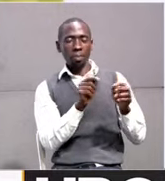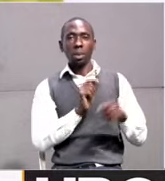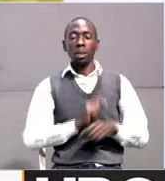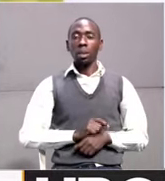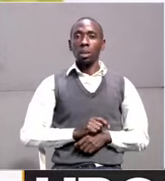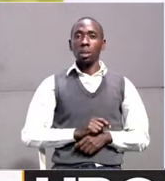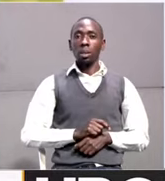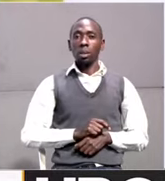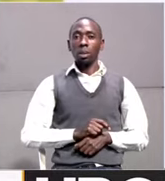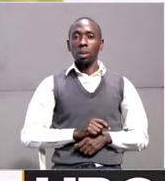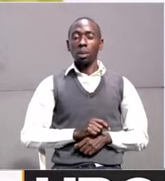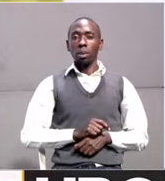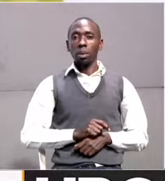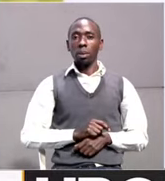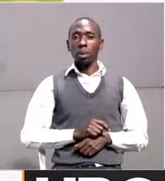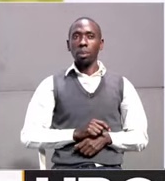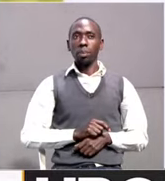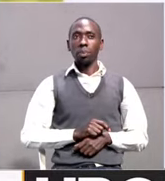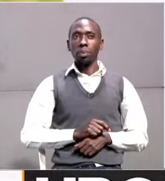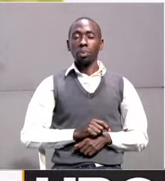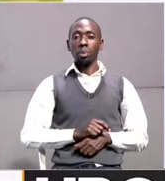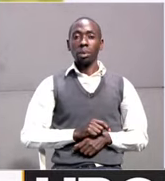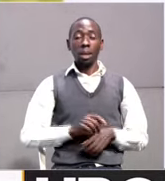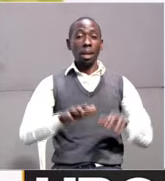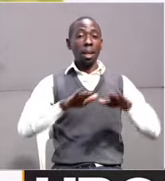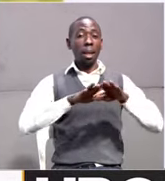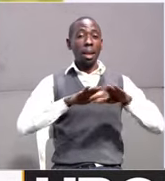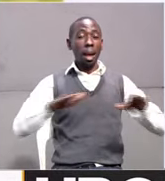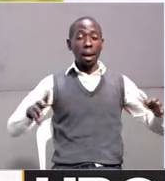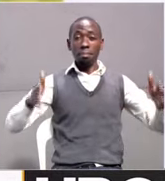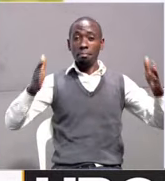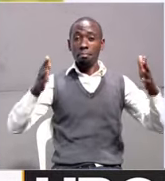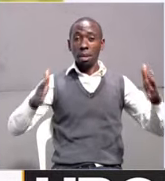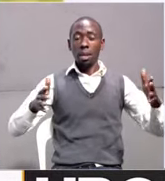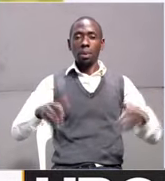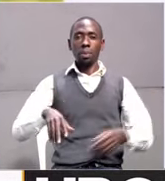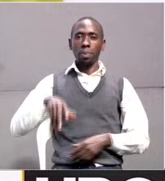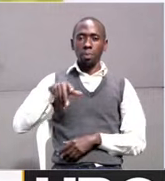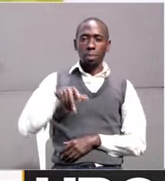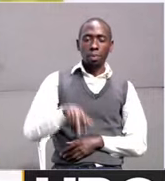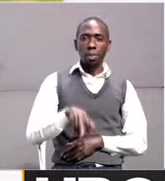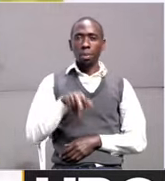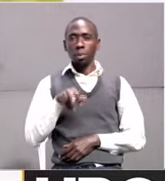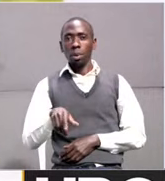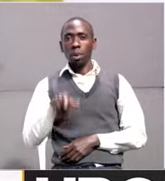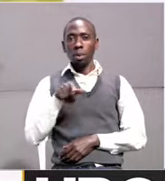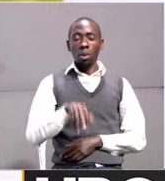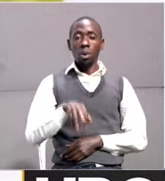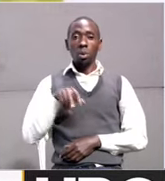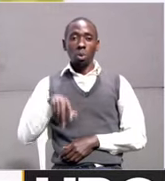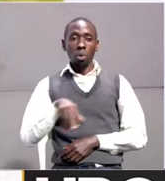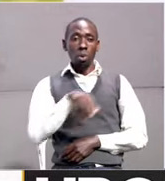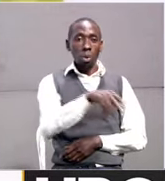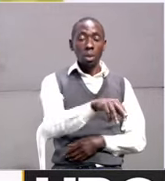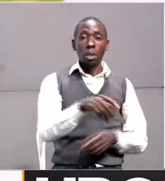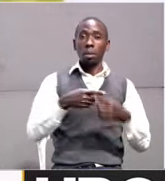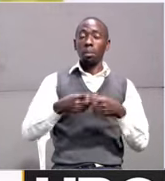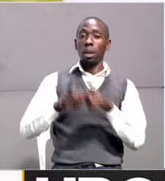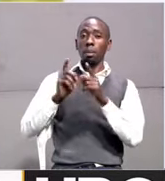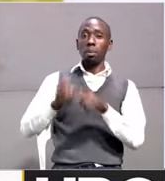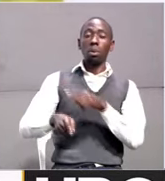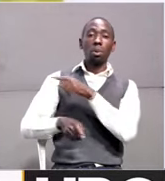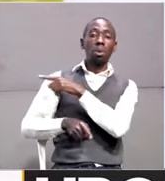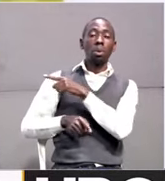"Crossing a narrow neck of land, descended into the basin of the Ruzi." The Ruzi is this river